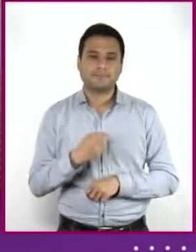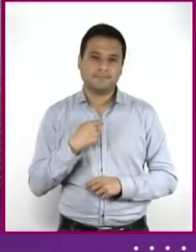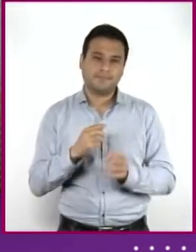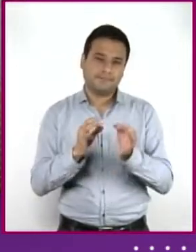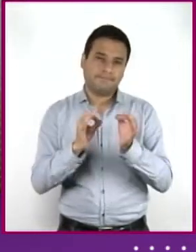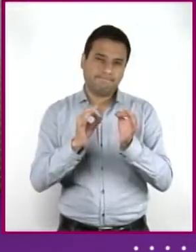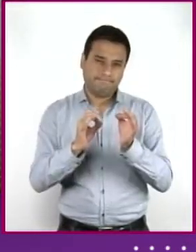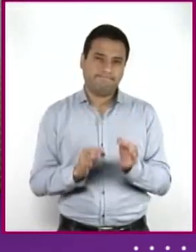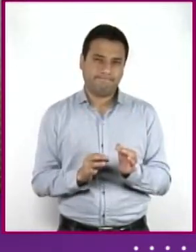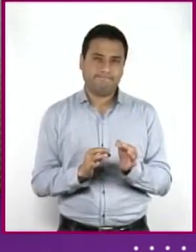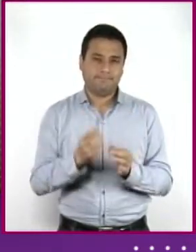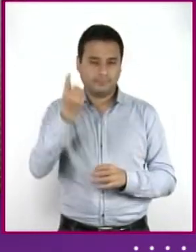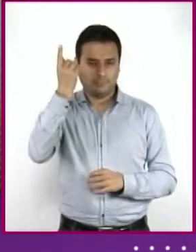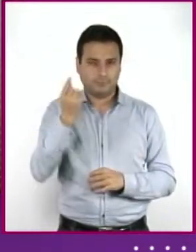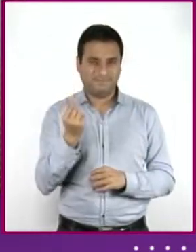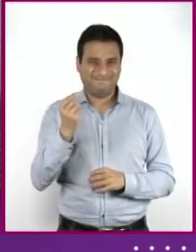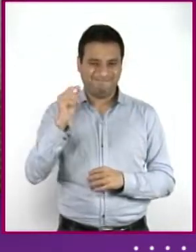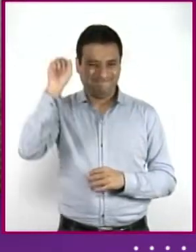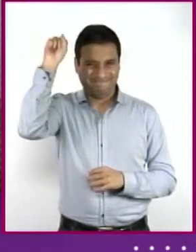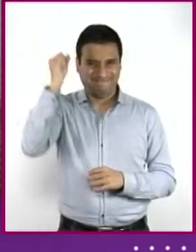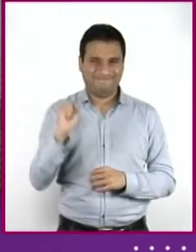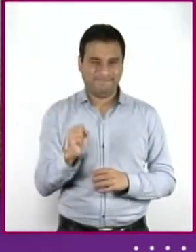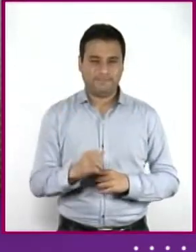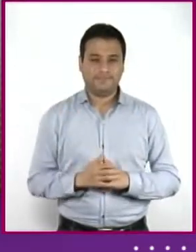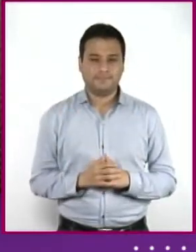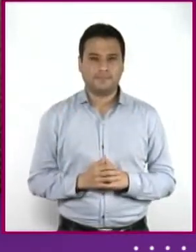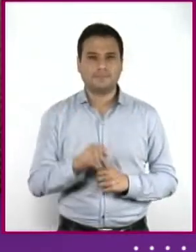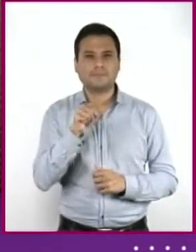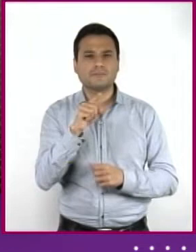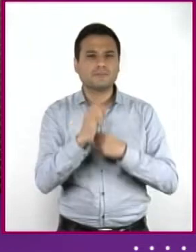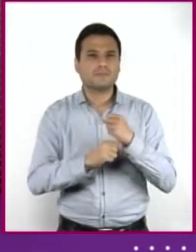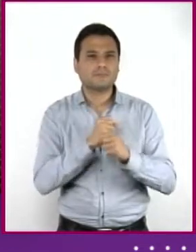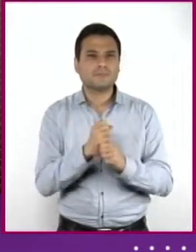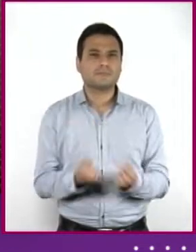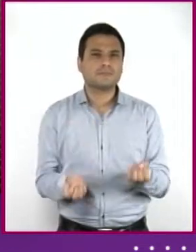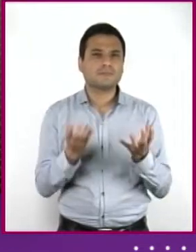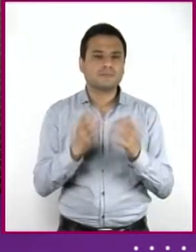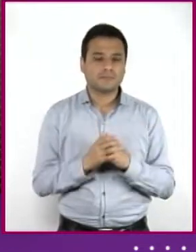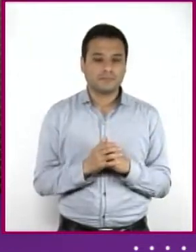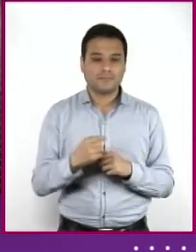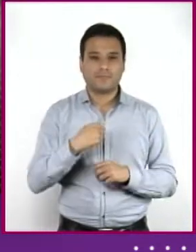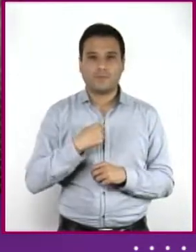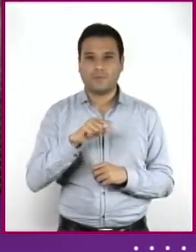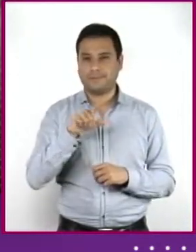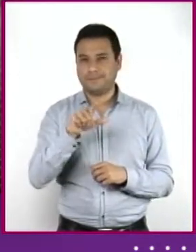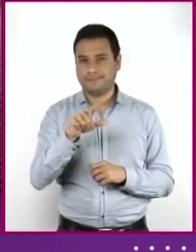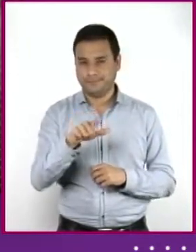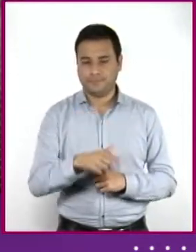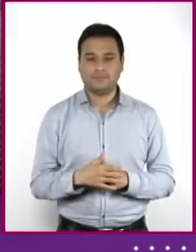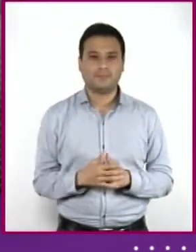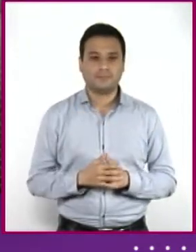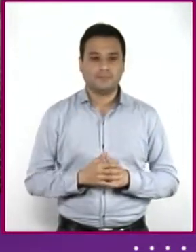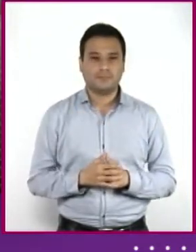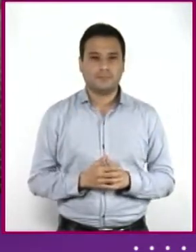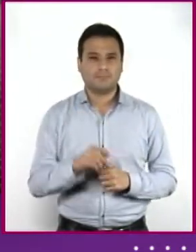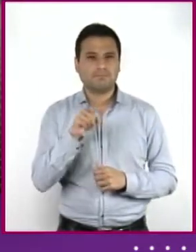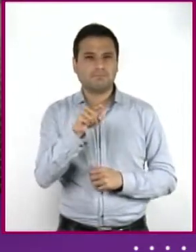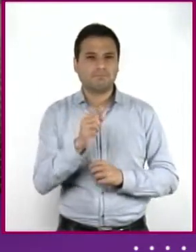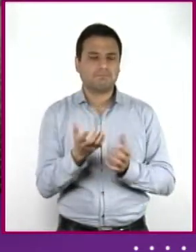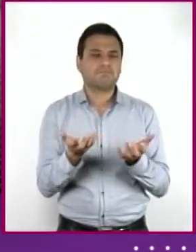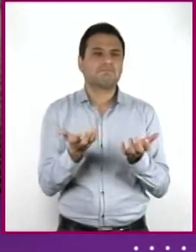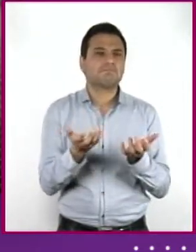from Guamuchil, Sinaloa. How old are you? I'm 17 years old. What do you